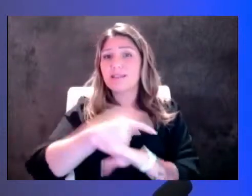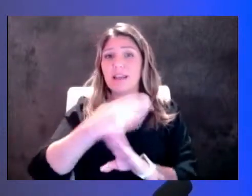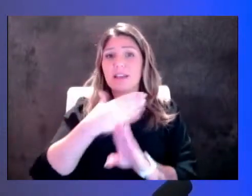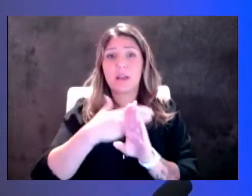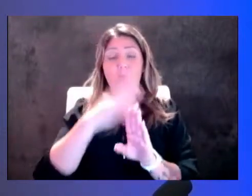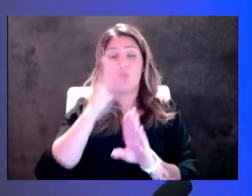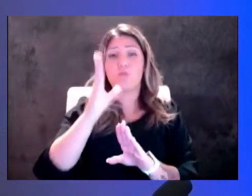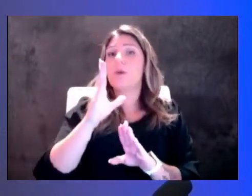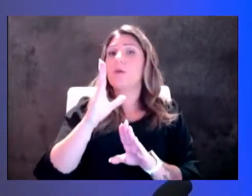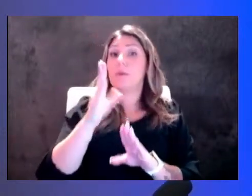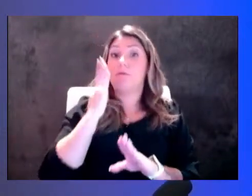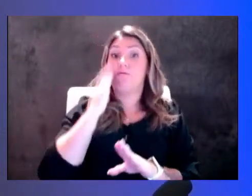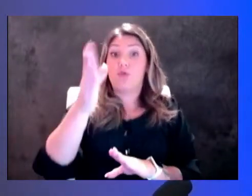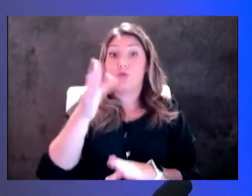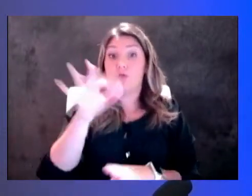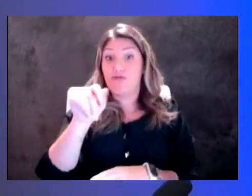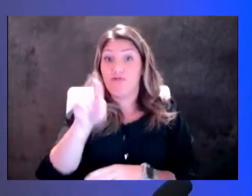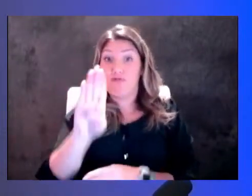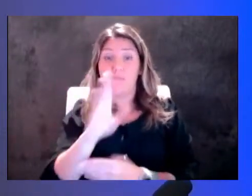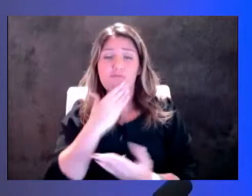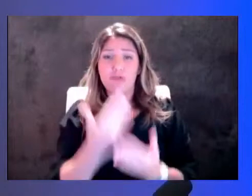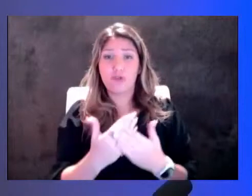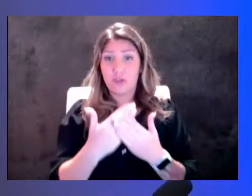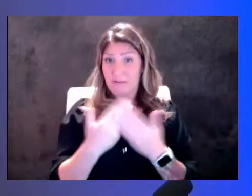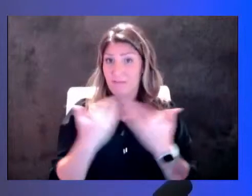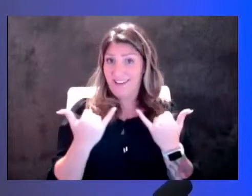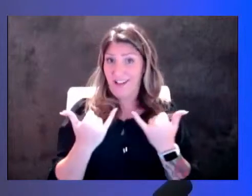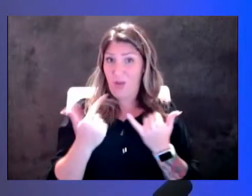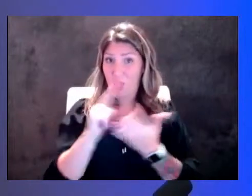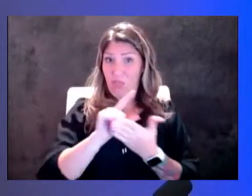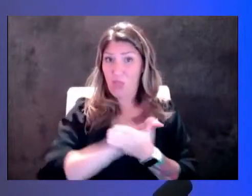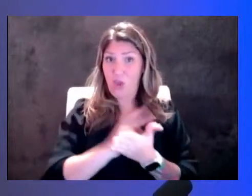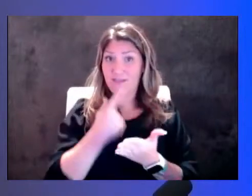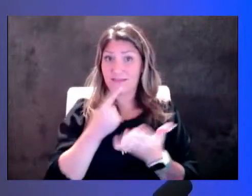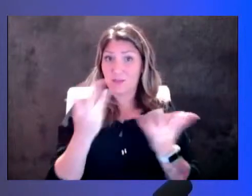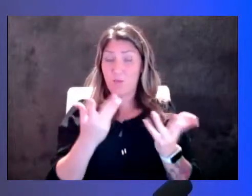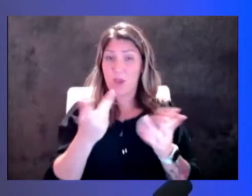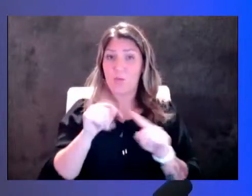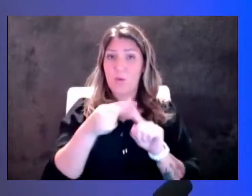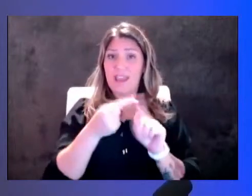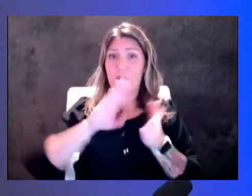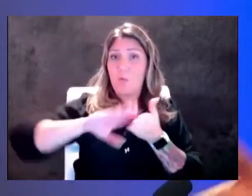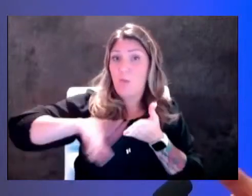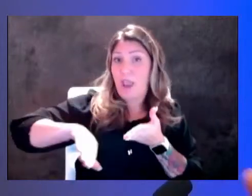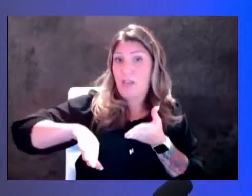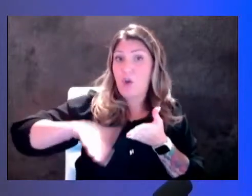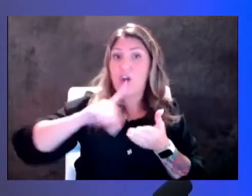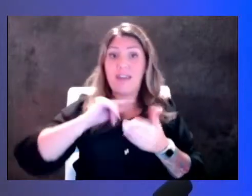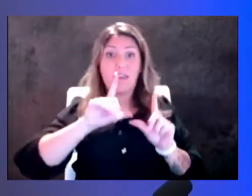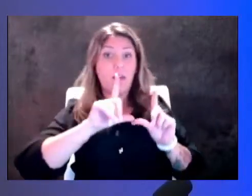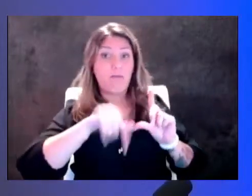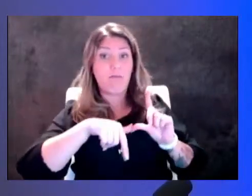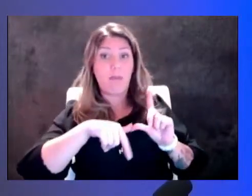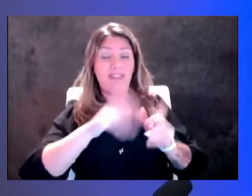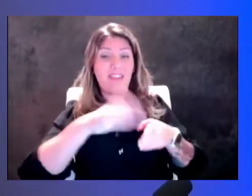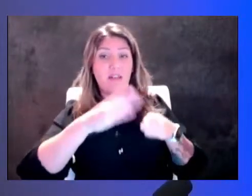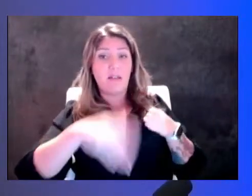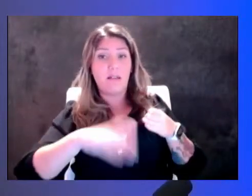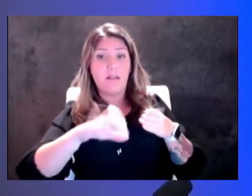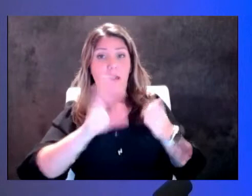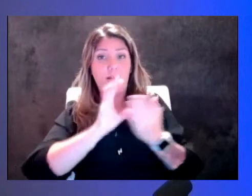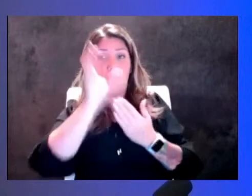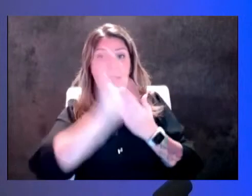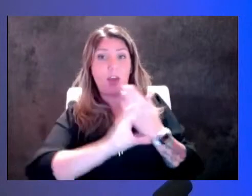thing because the law right now states that when they make a waiver and when the waiver goes away, they have until the end of that calendar year